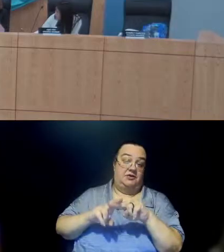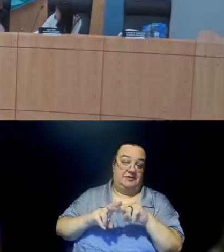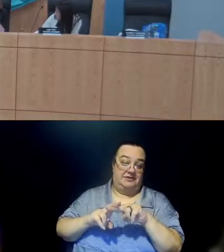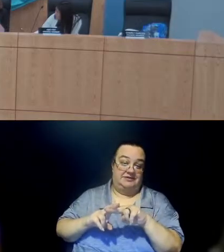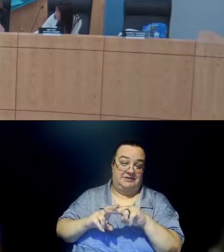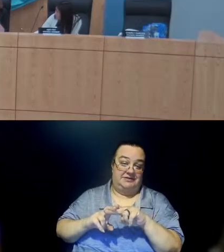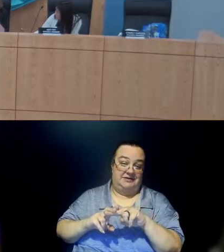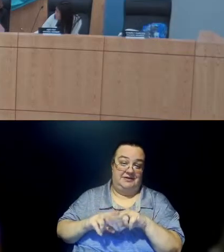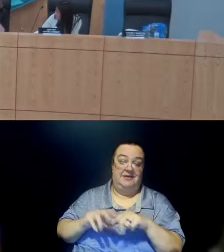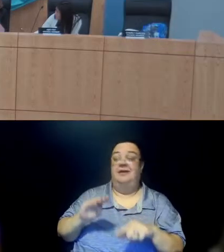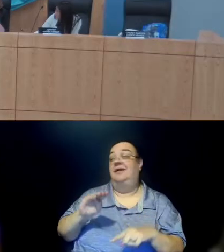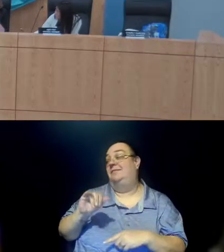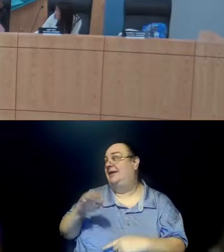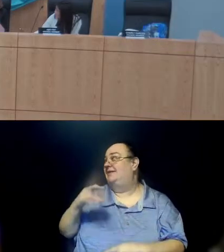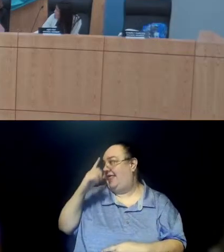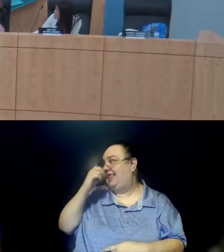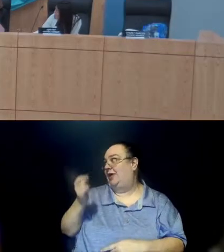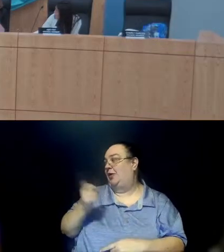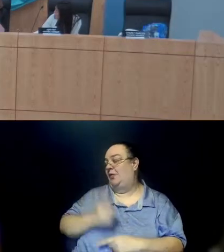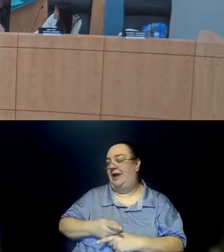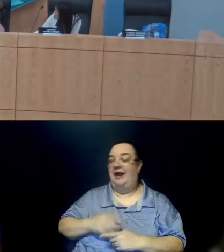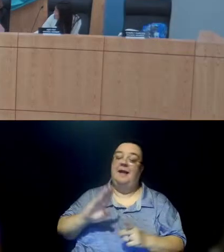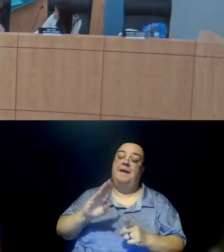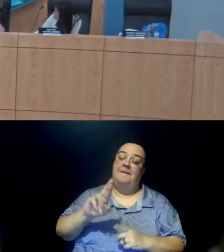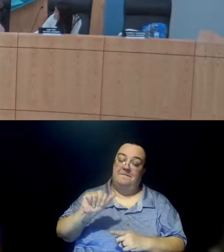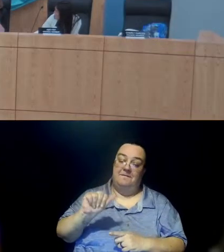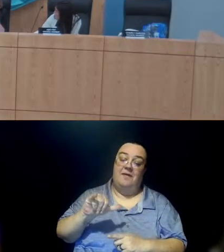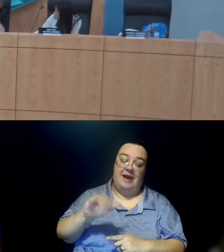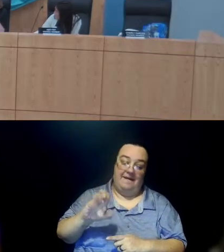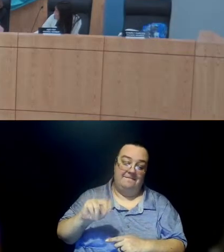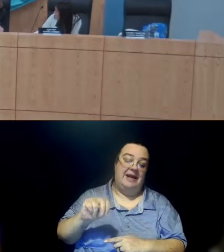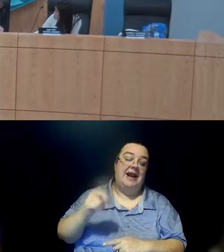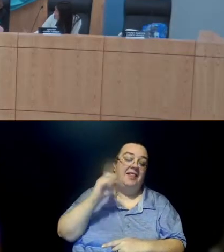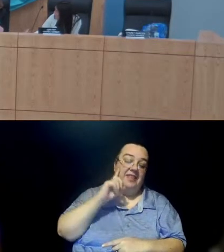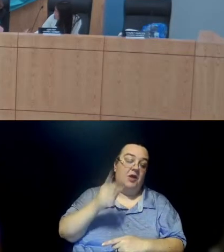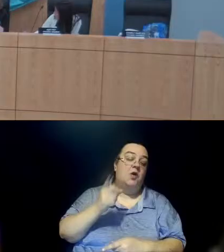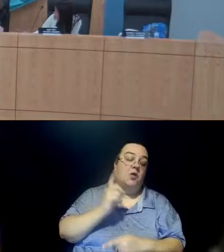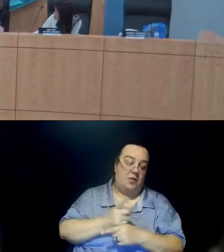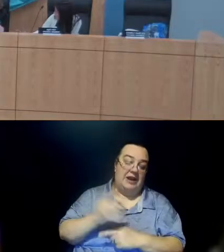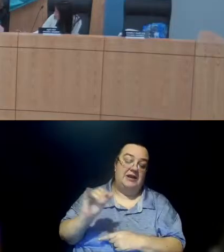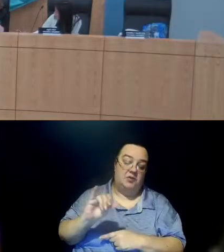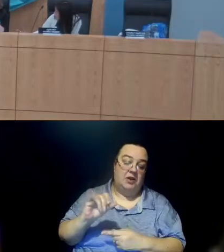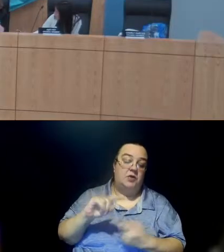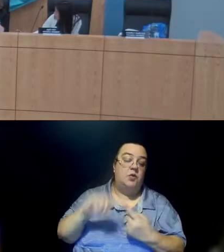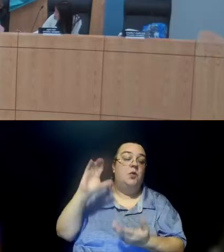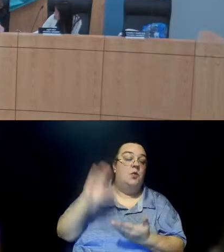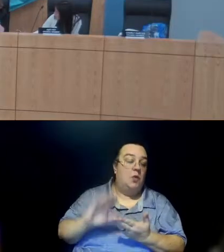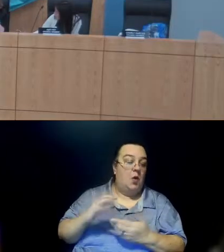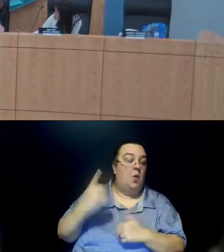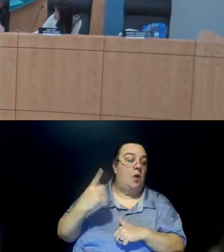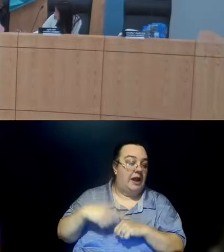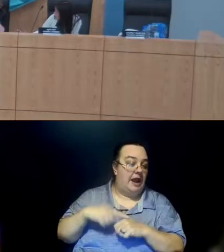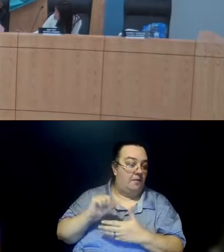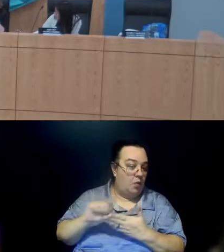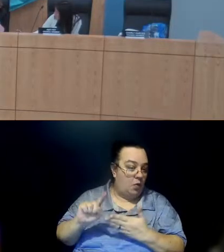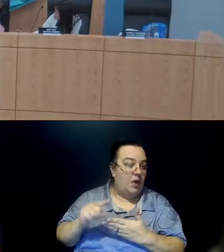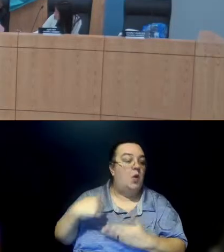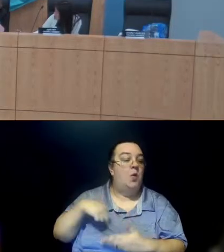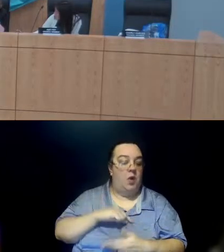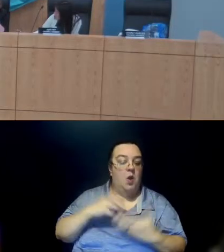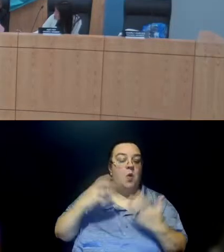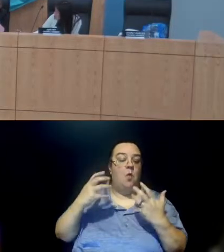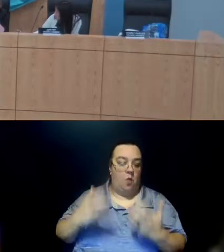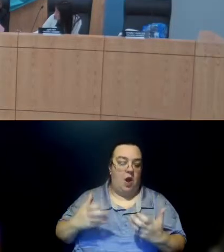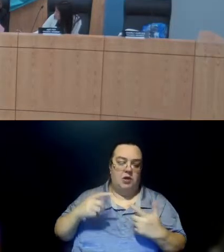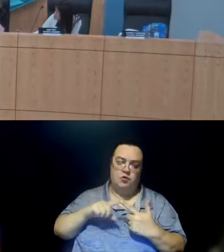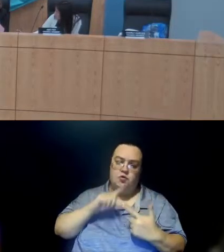I think you're right. And I think as well, too, to go to once a week. Yeah. We'd want to be studying